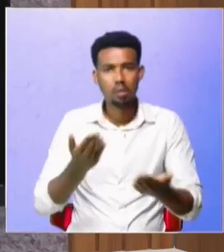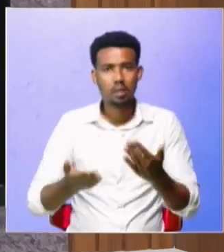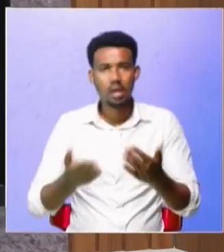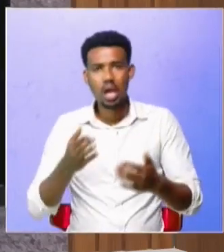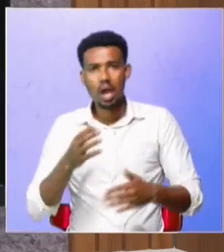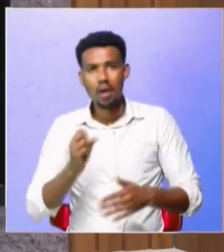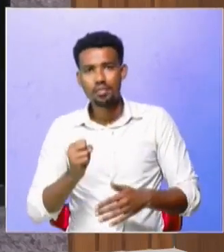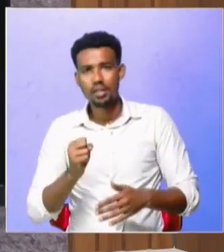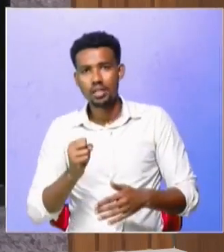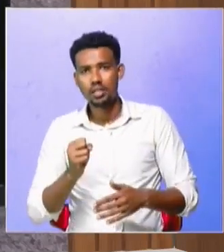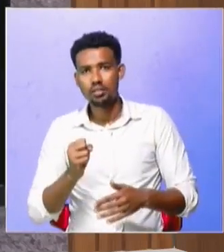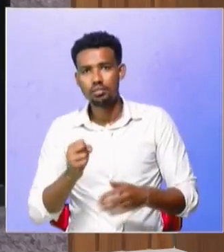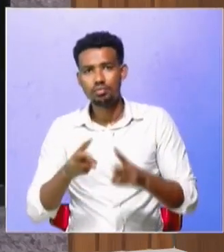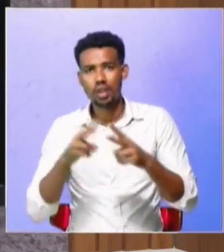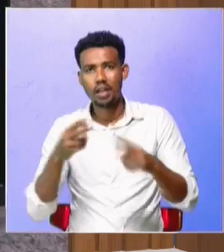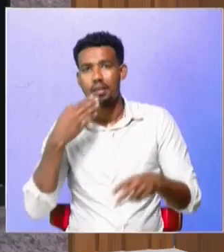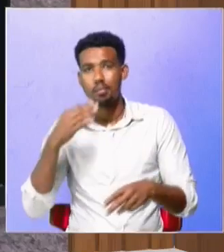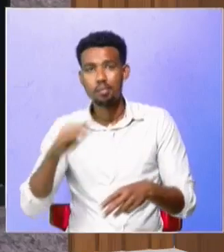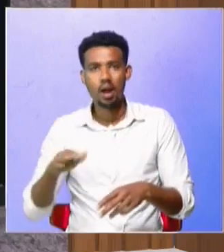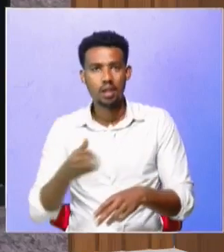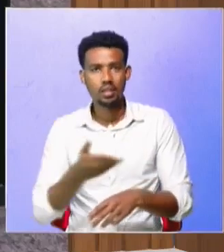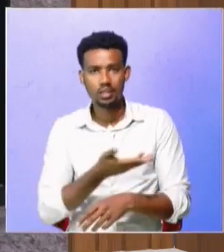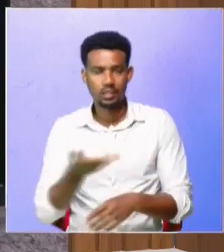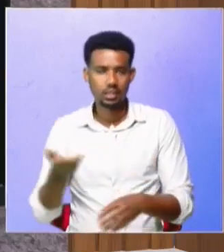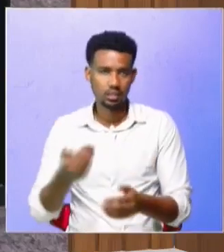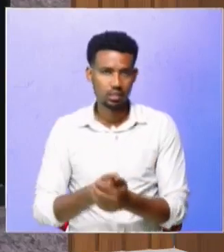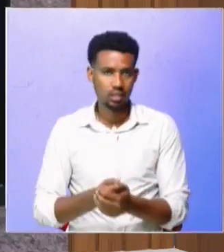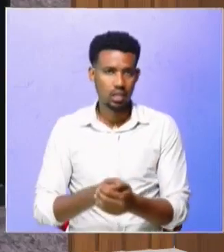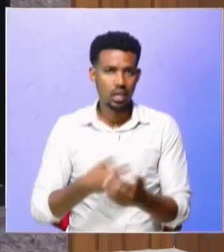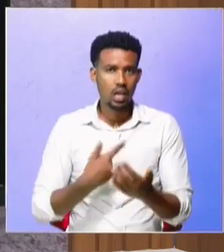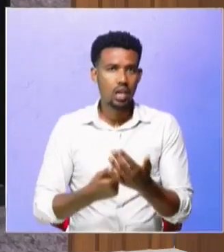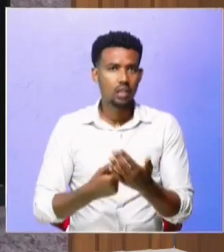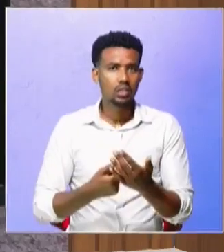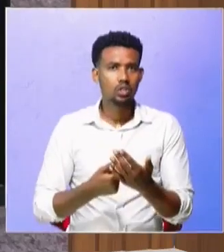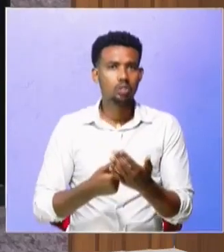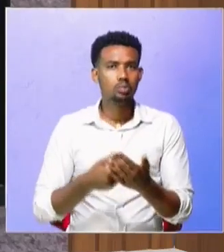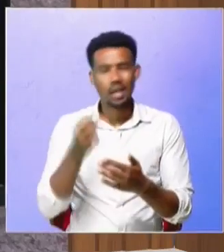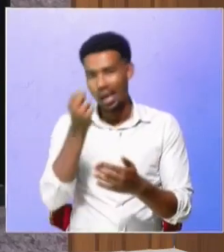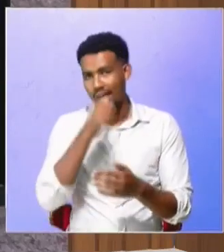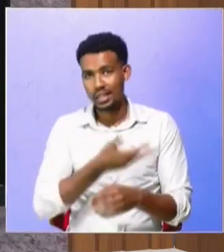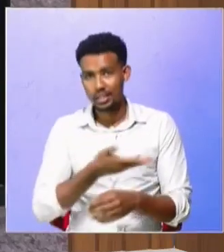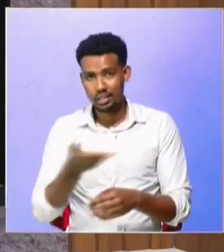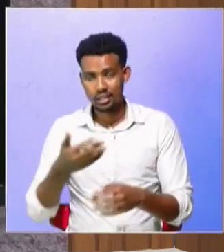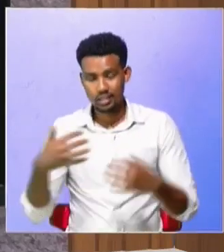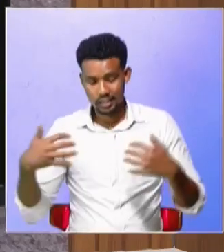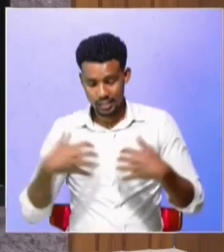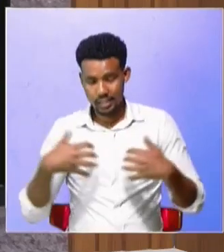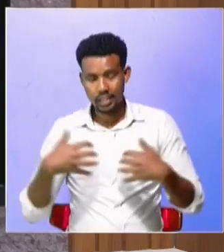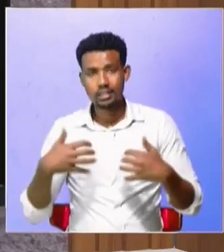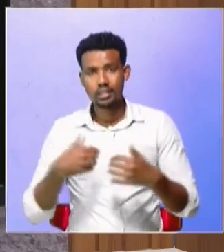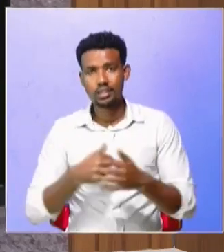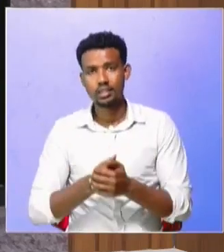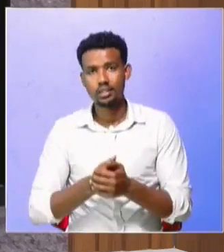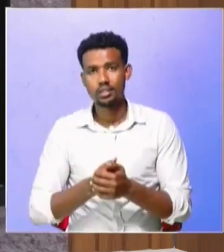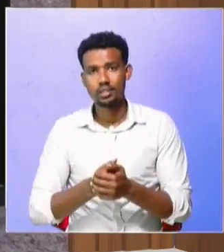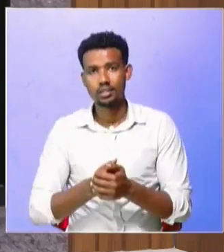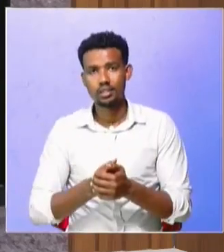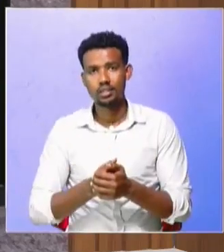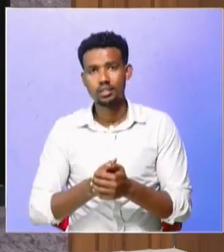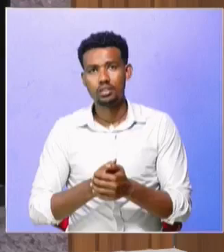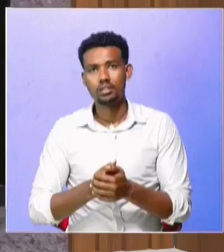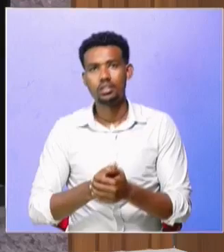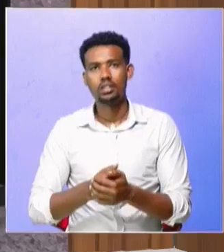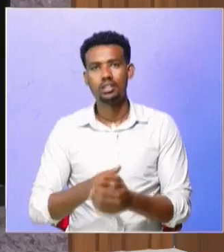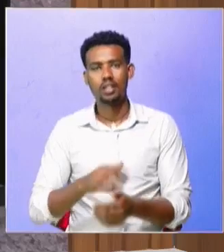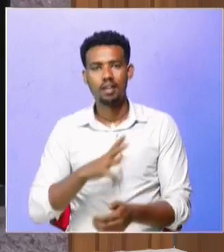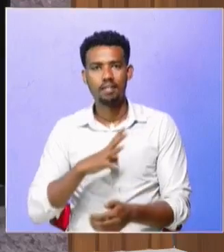having a very bad terminal illness. But it could be anything threatening or harming the